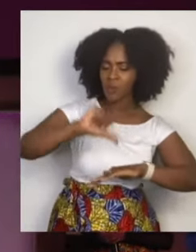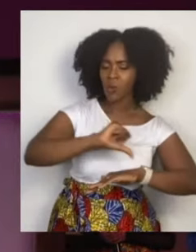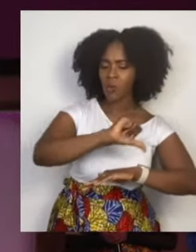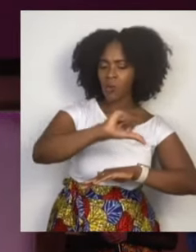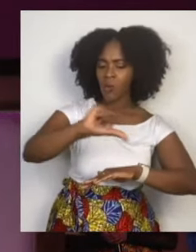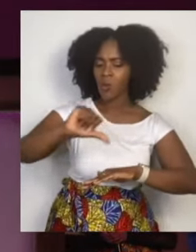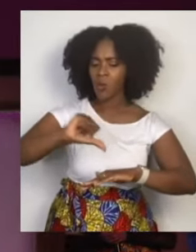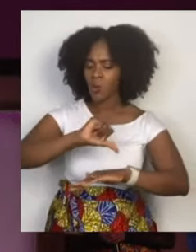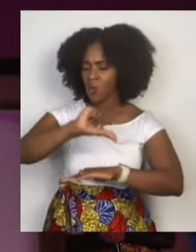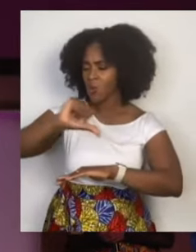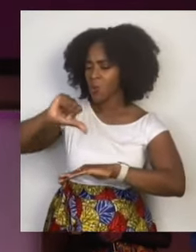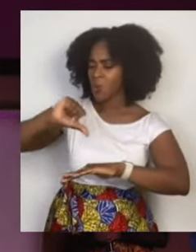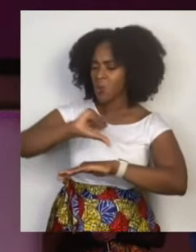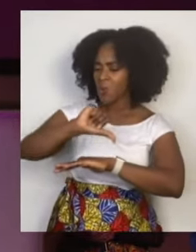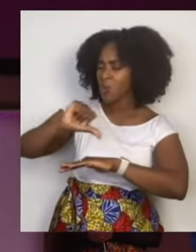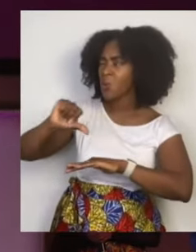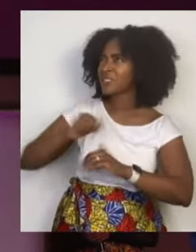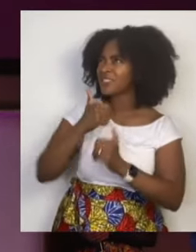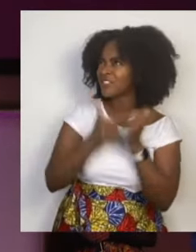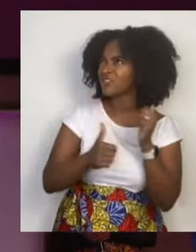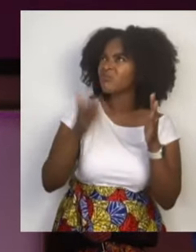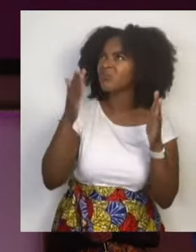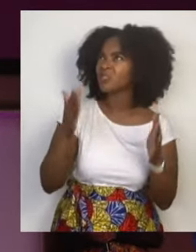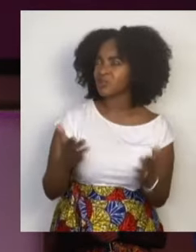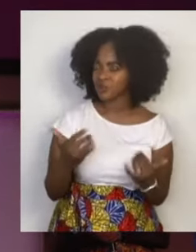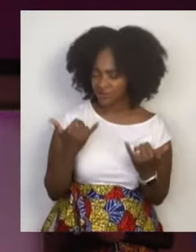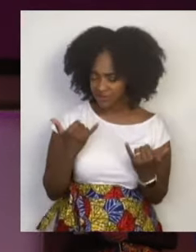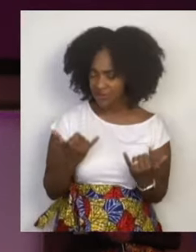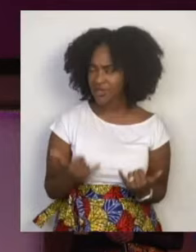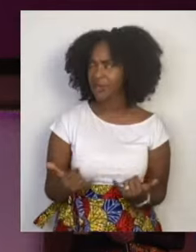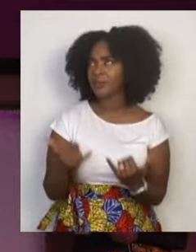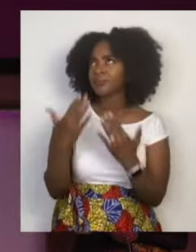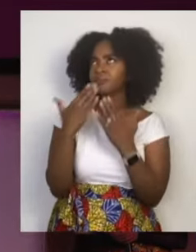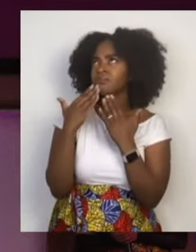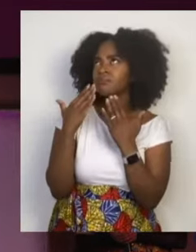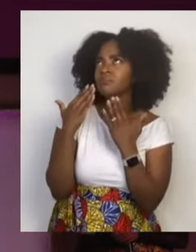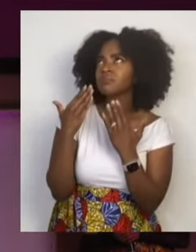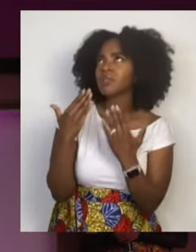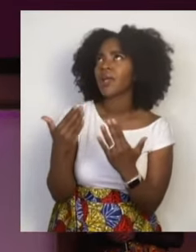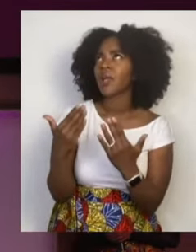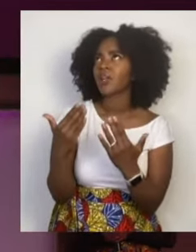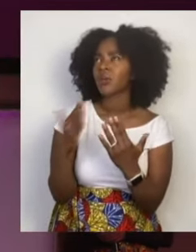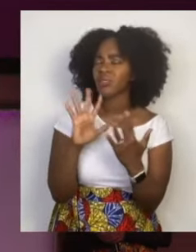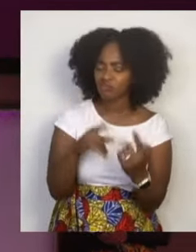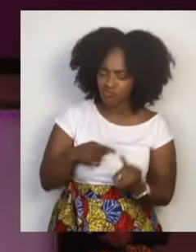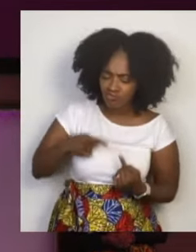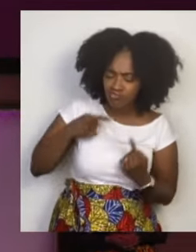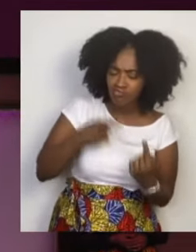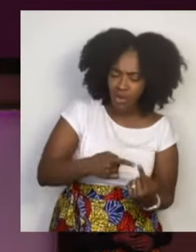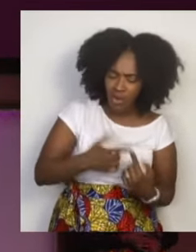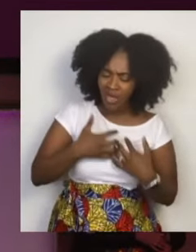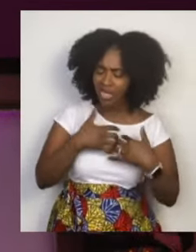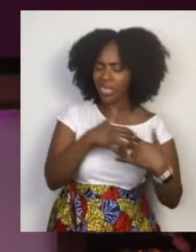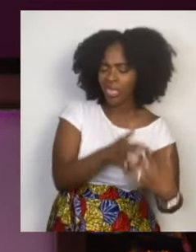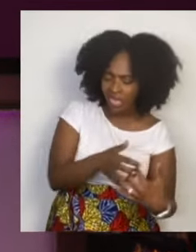Lord, that the wrestling is over. I thank you for